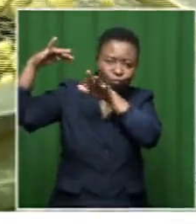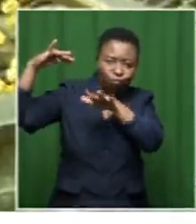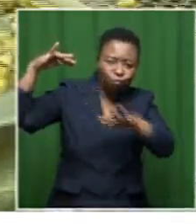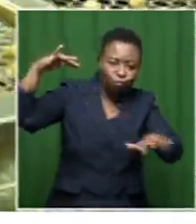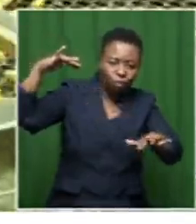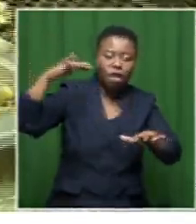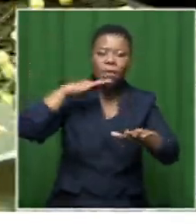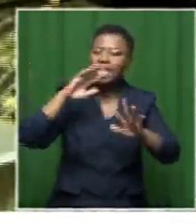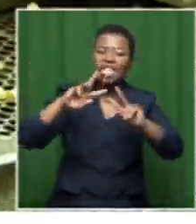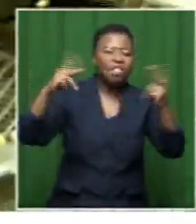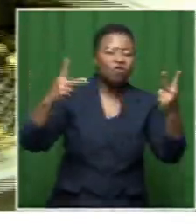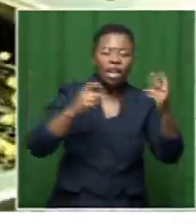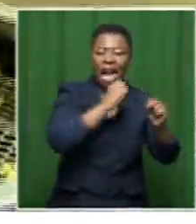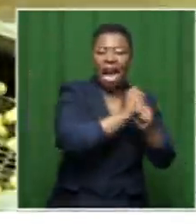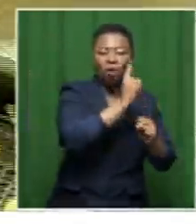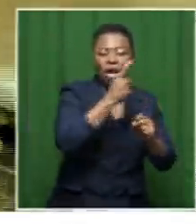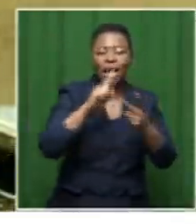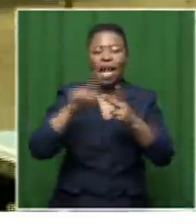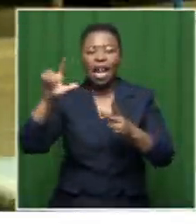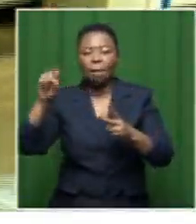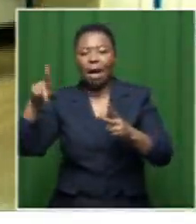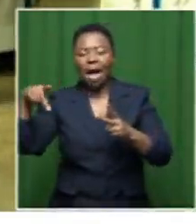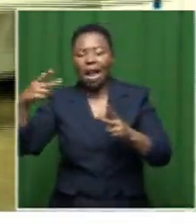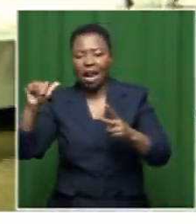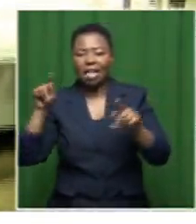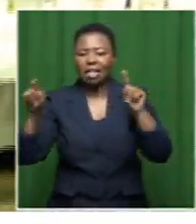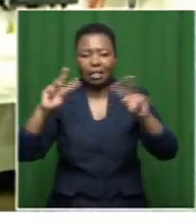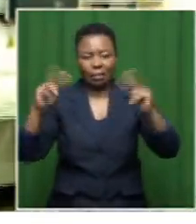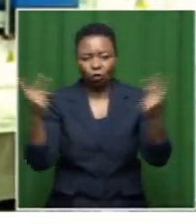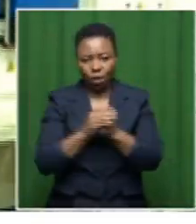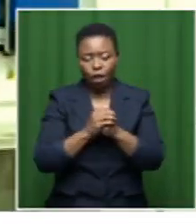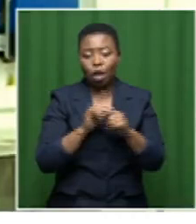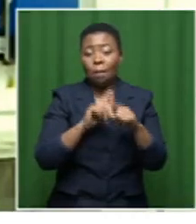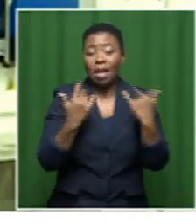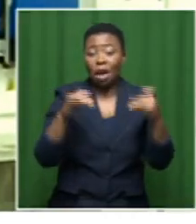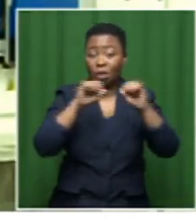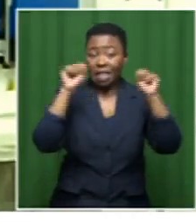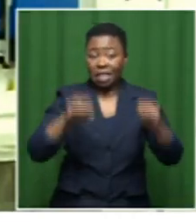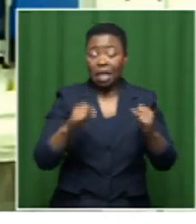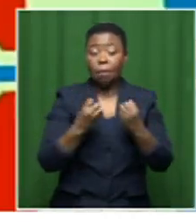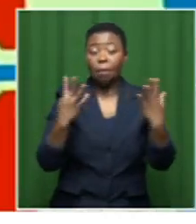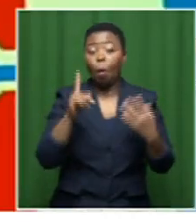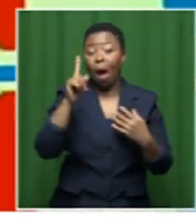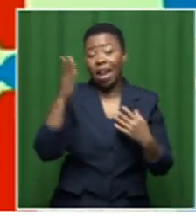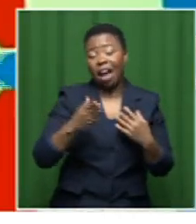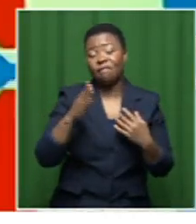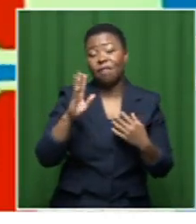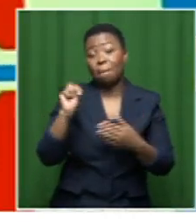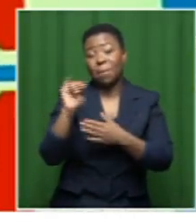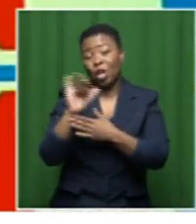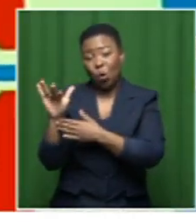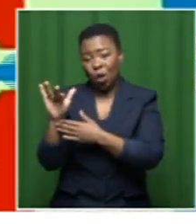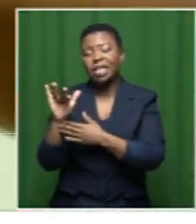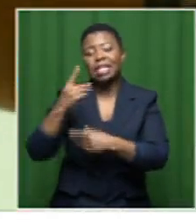as Gauteng and the Kalahari and the Karoo. The amount of kilowatt power from the system, which cost 1.5 million rand, covers